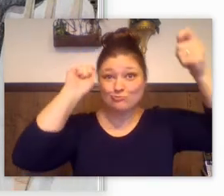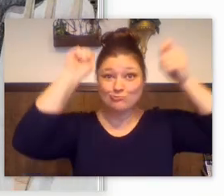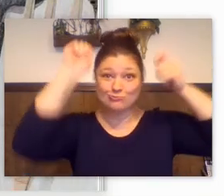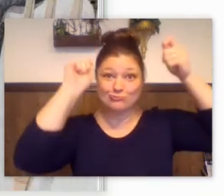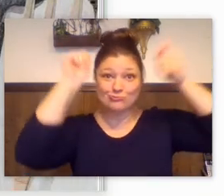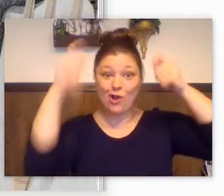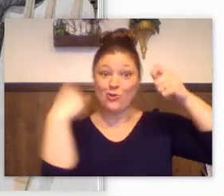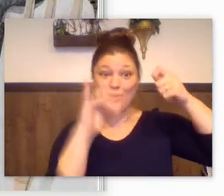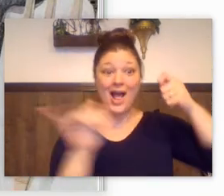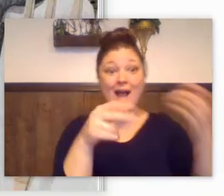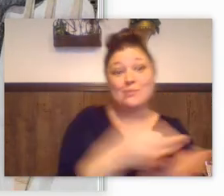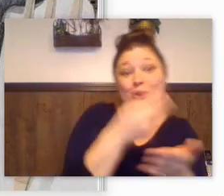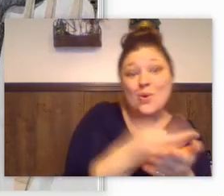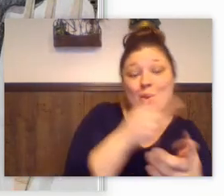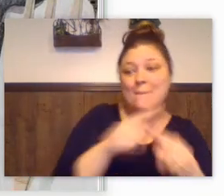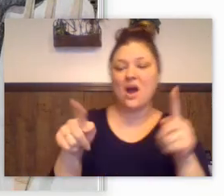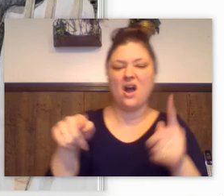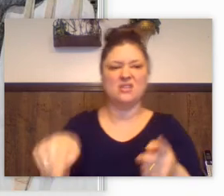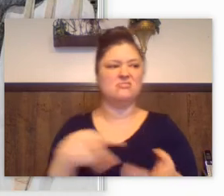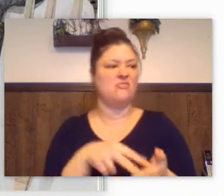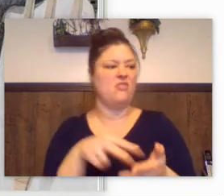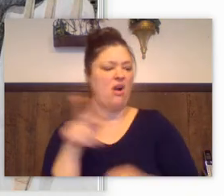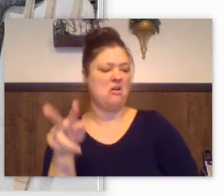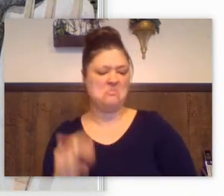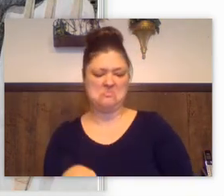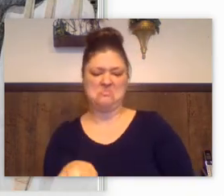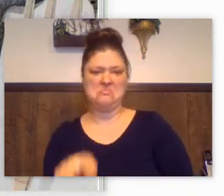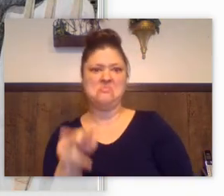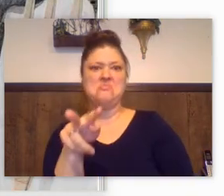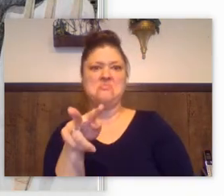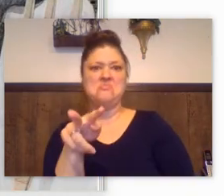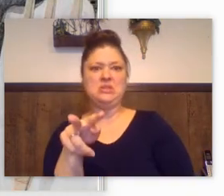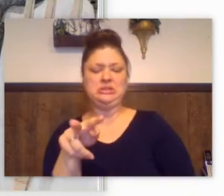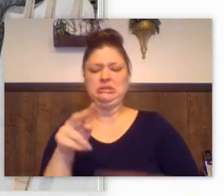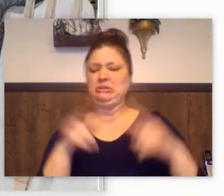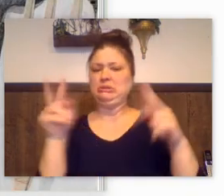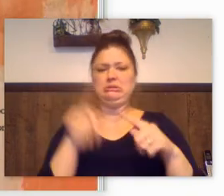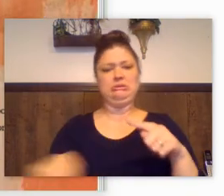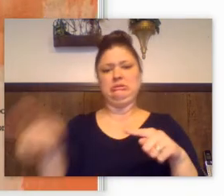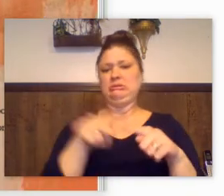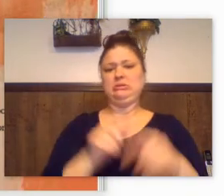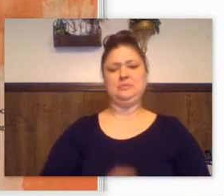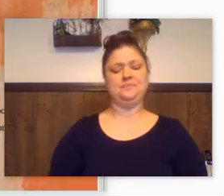more spoonish, but the forks thought he was too round.